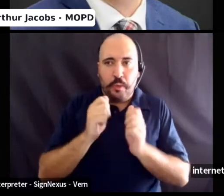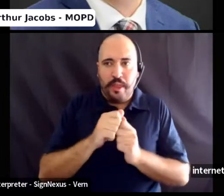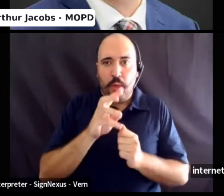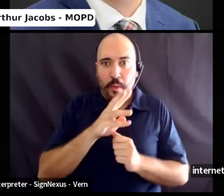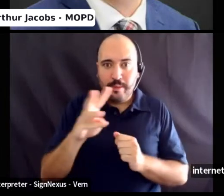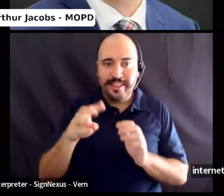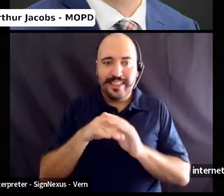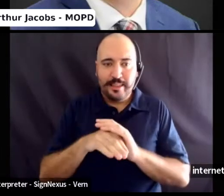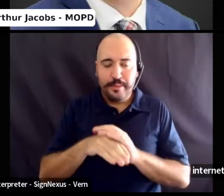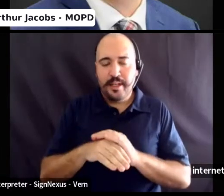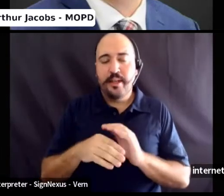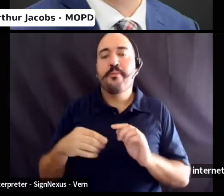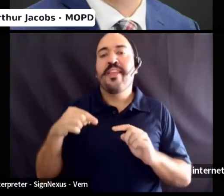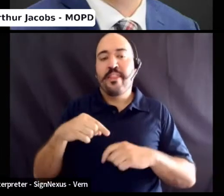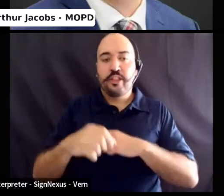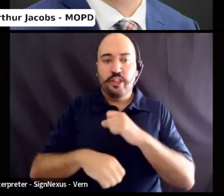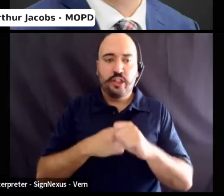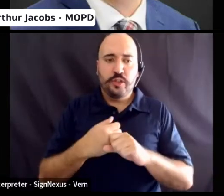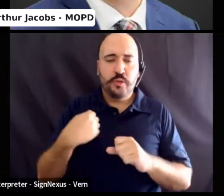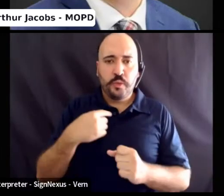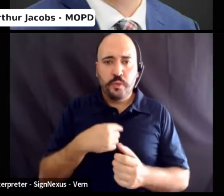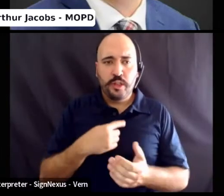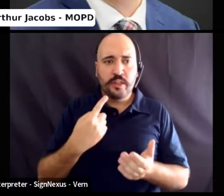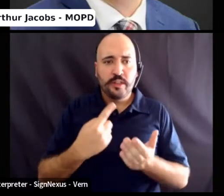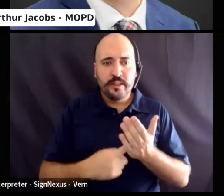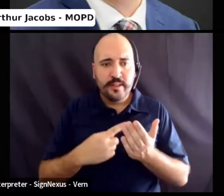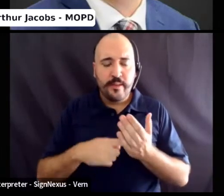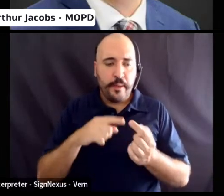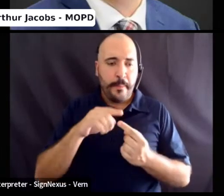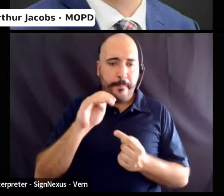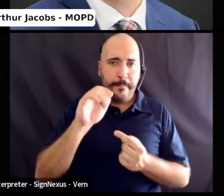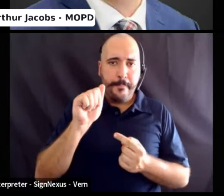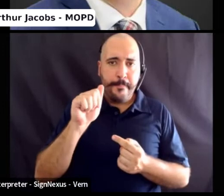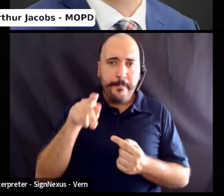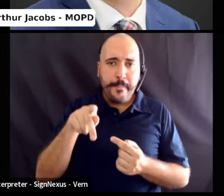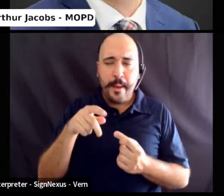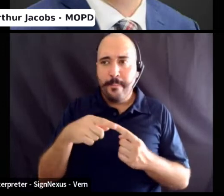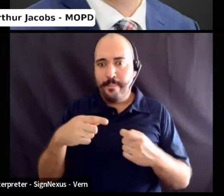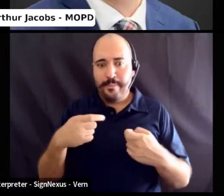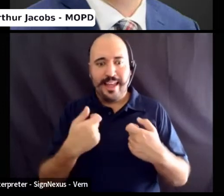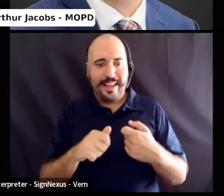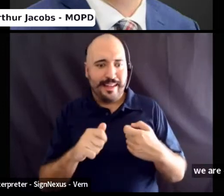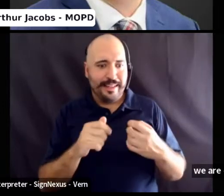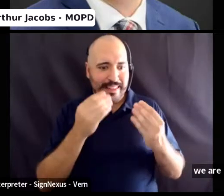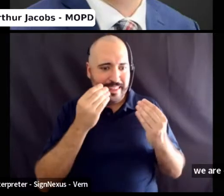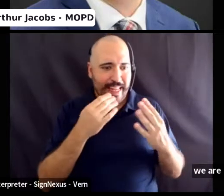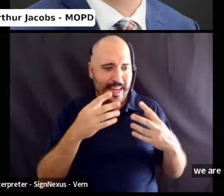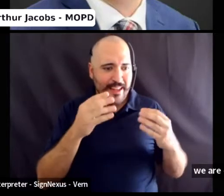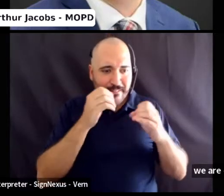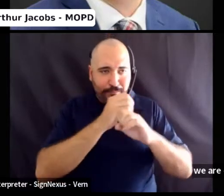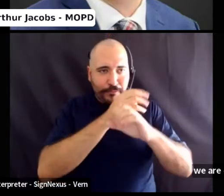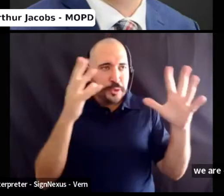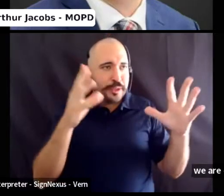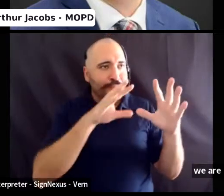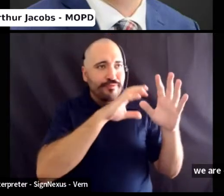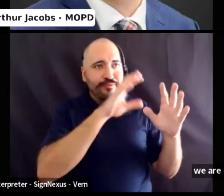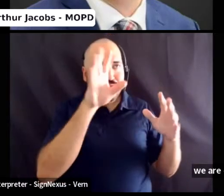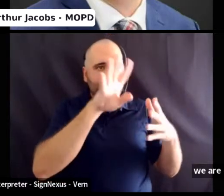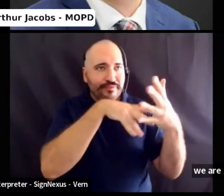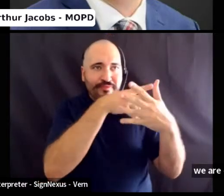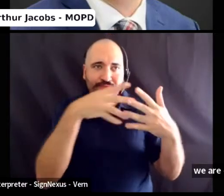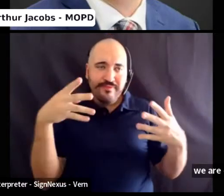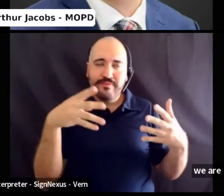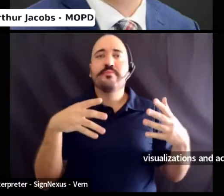we are covering maps, data visualizations, and accessible design, and we're excited to present to